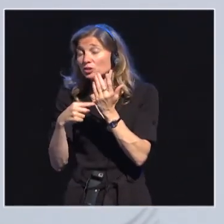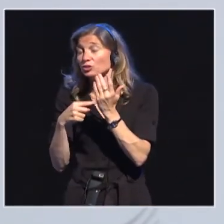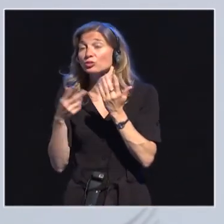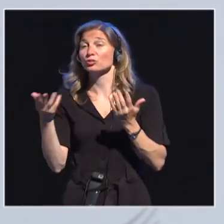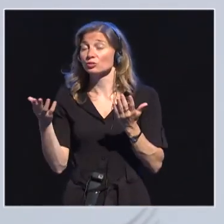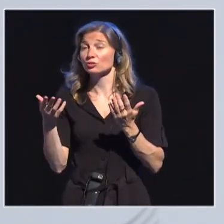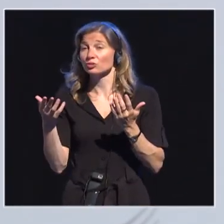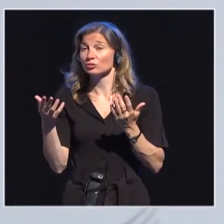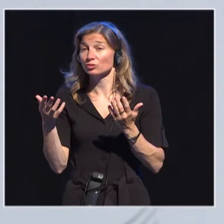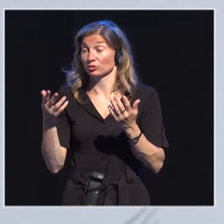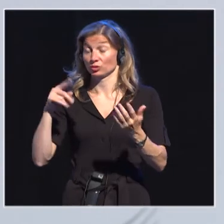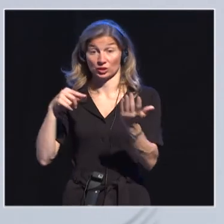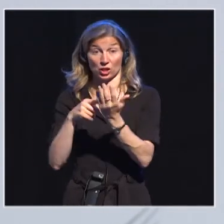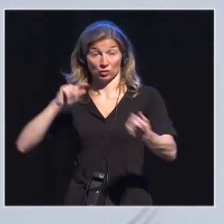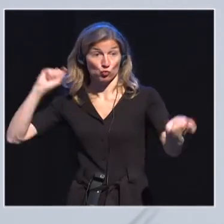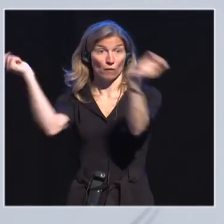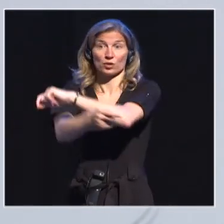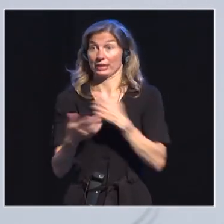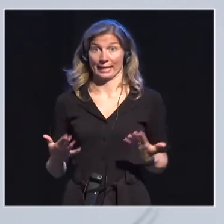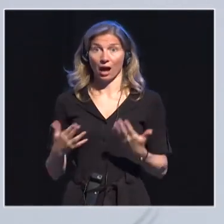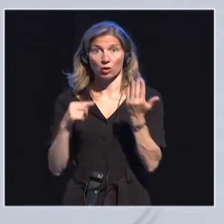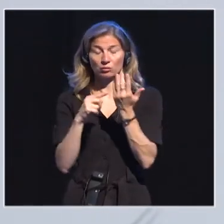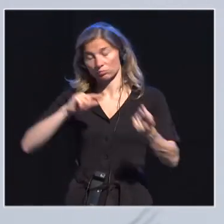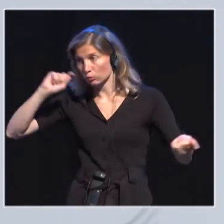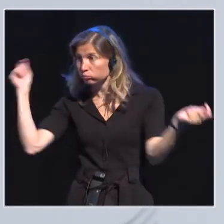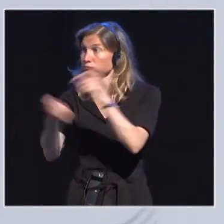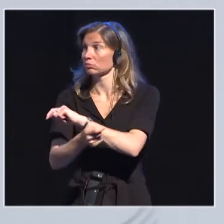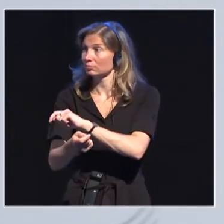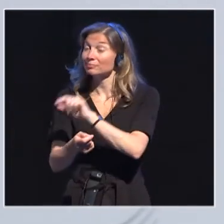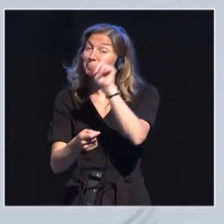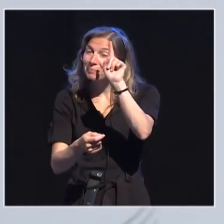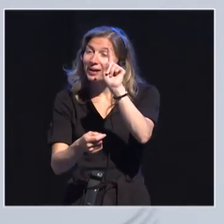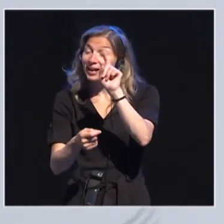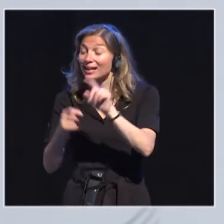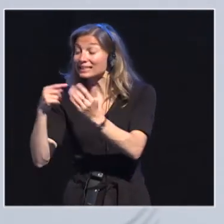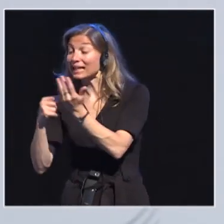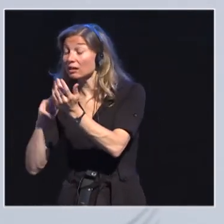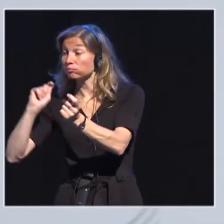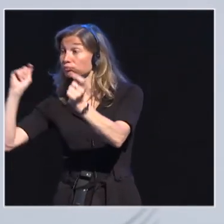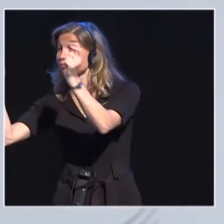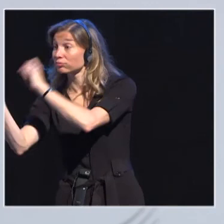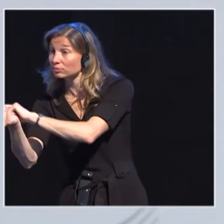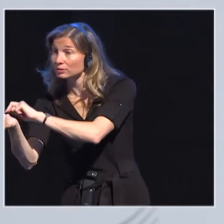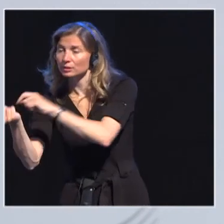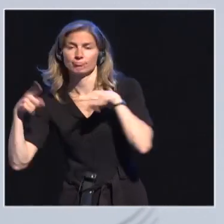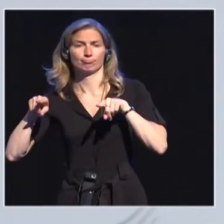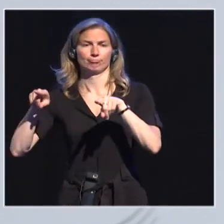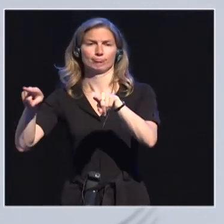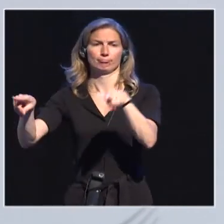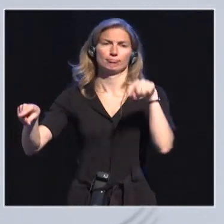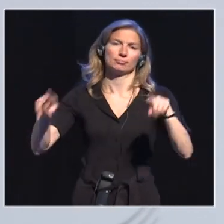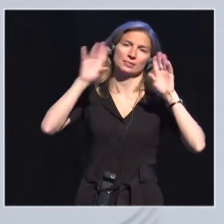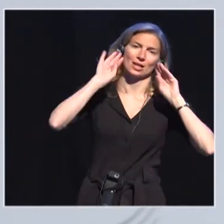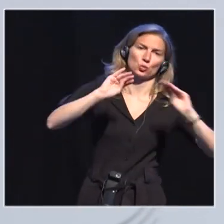one, next to the technological revolution, there's always an educational revolution. It's always happened that way. When we